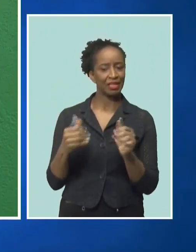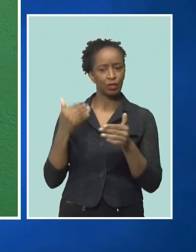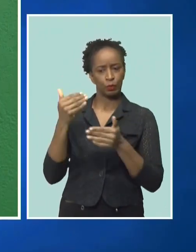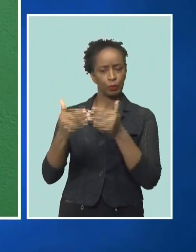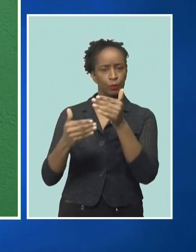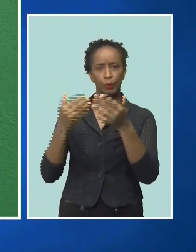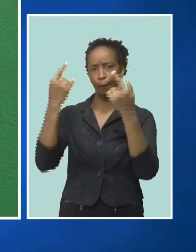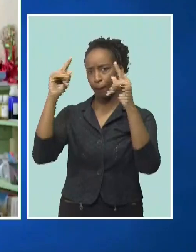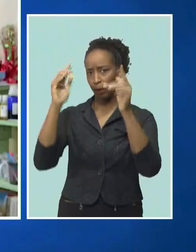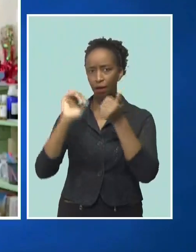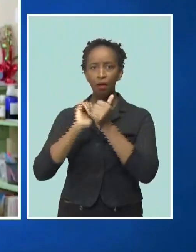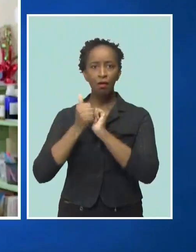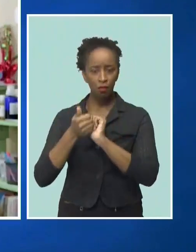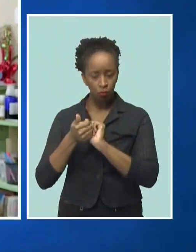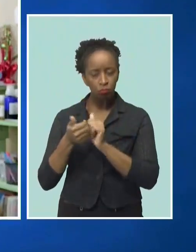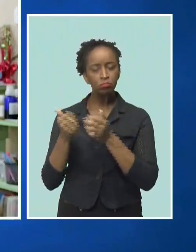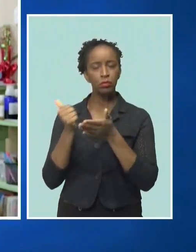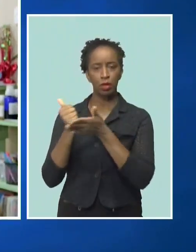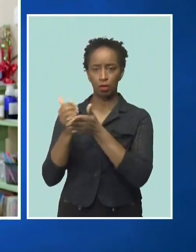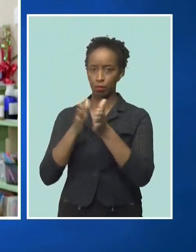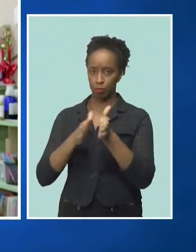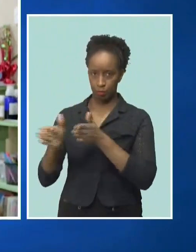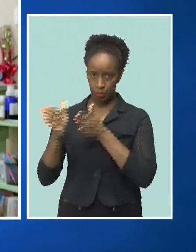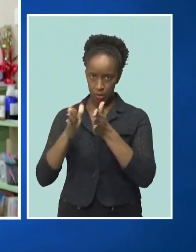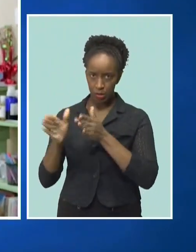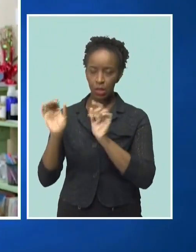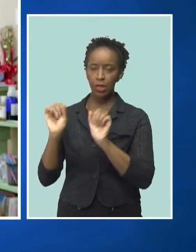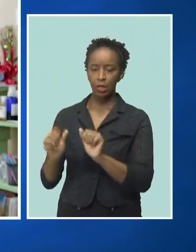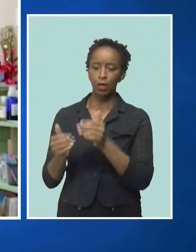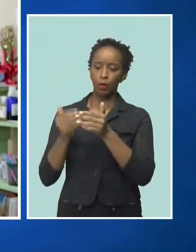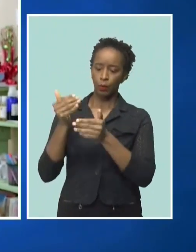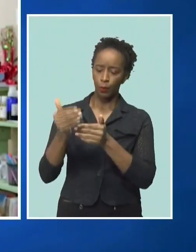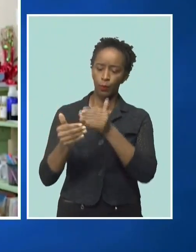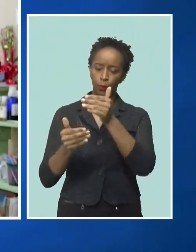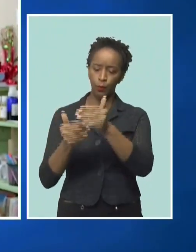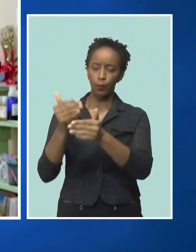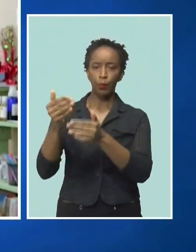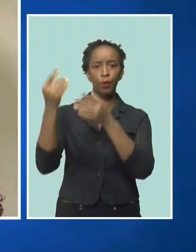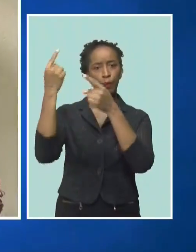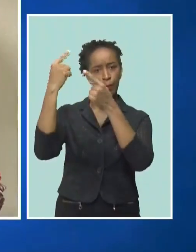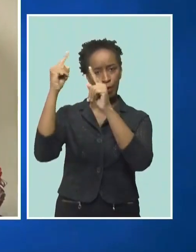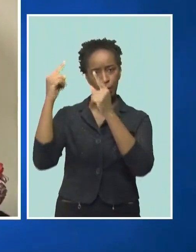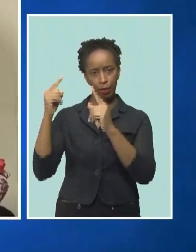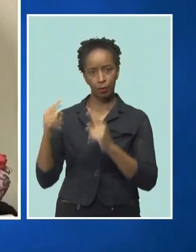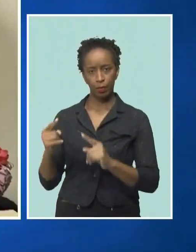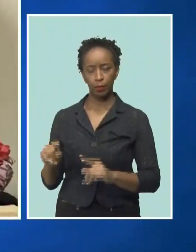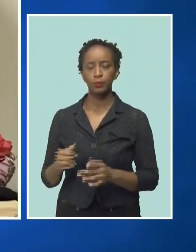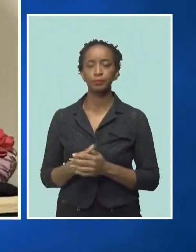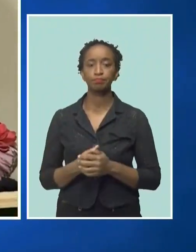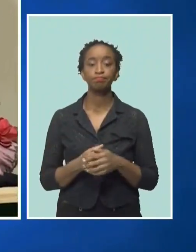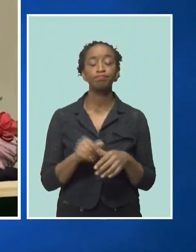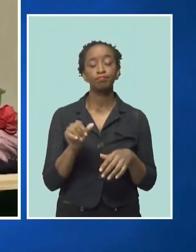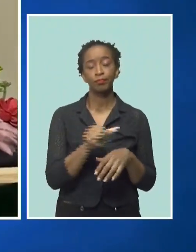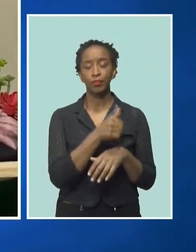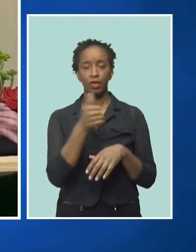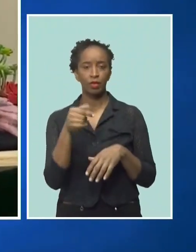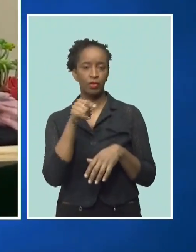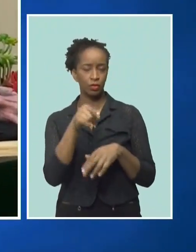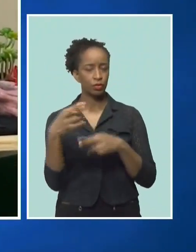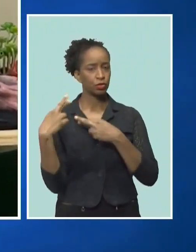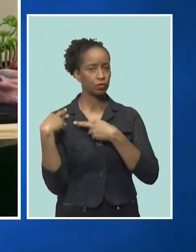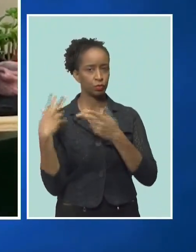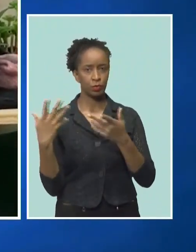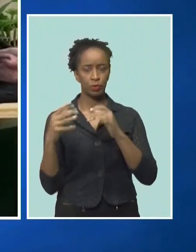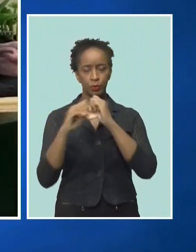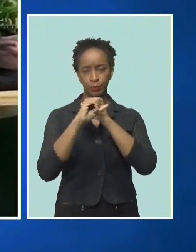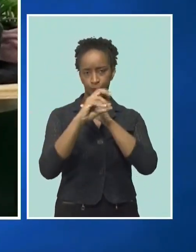can attain it. Erica Hinkson is the director responsible for getting messages to the public and says social as well as traditional media